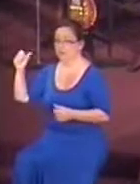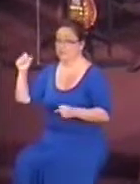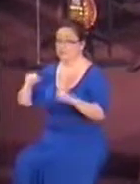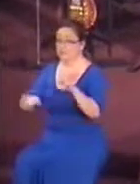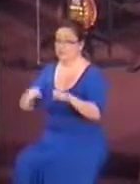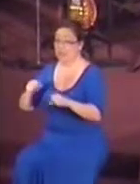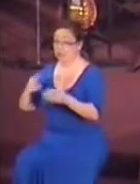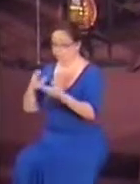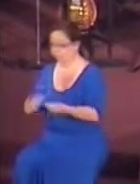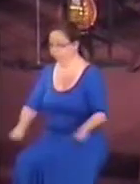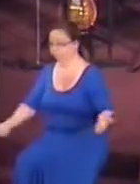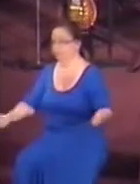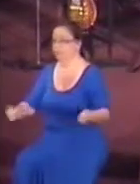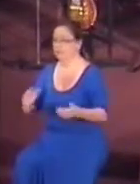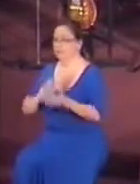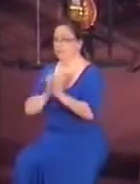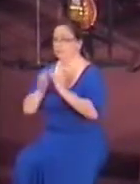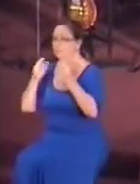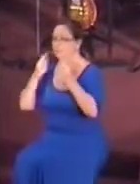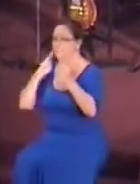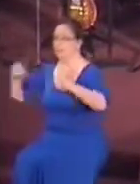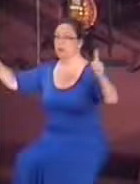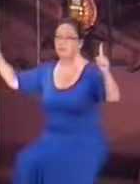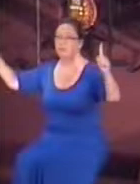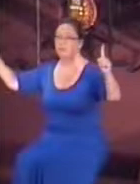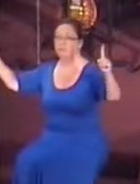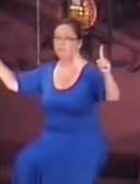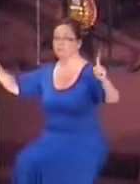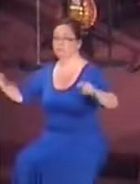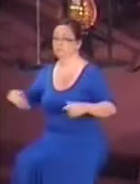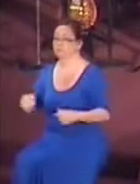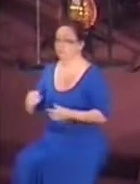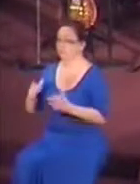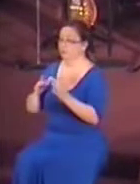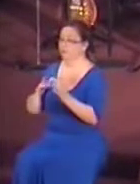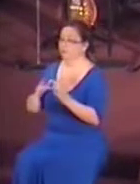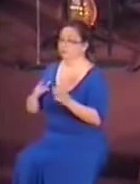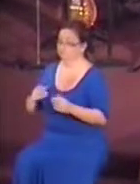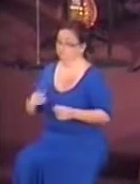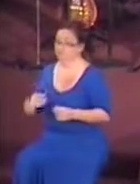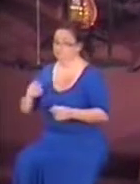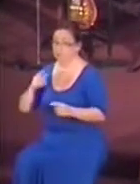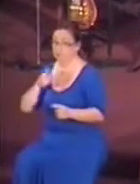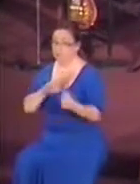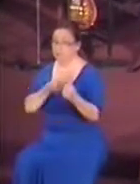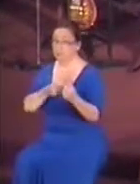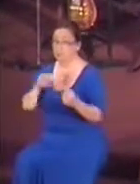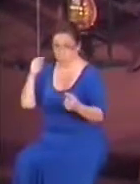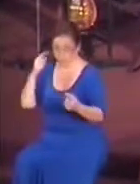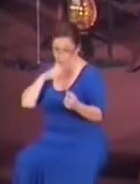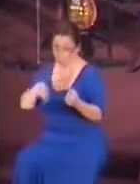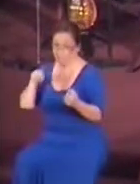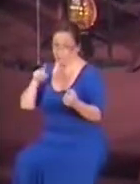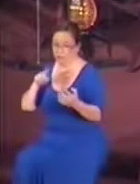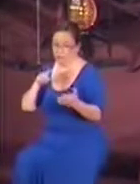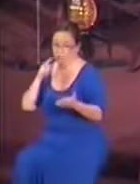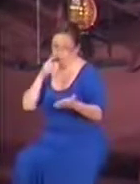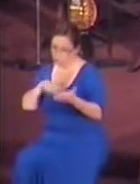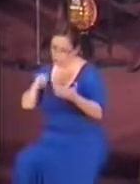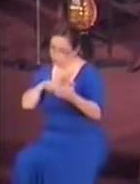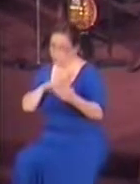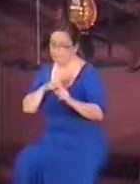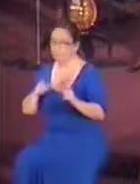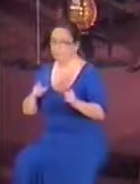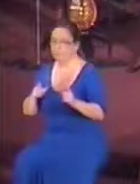proclamation. And so even though Thomas in this passage was rebuked, Jesus offers him evidence and fear